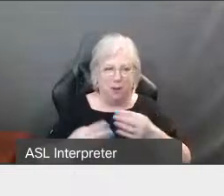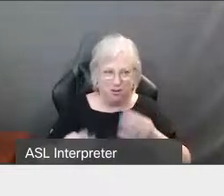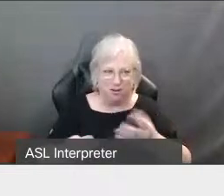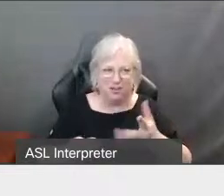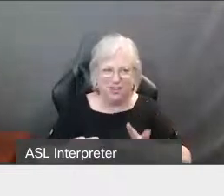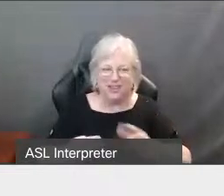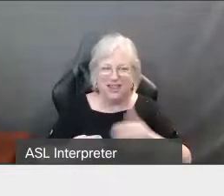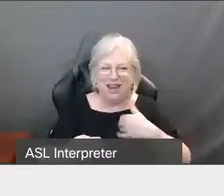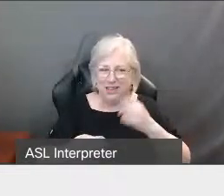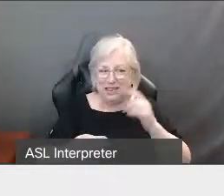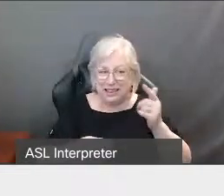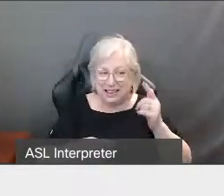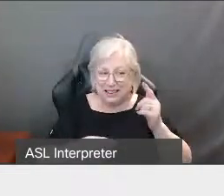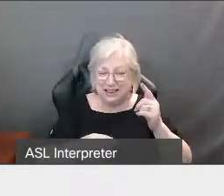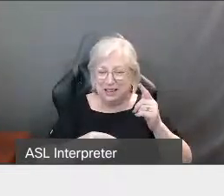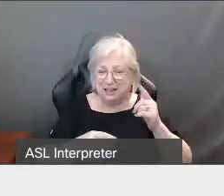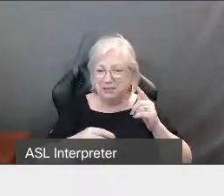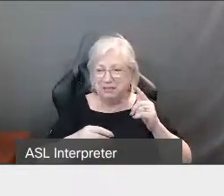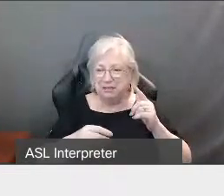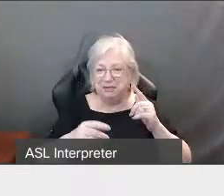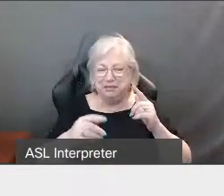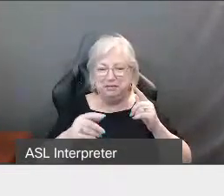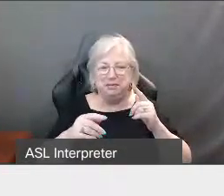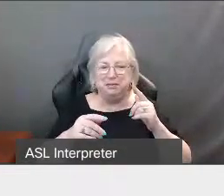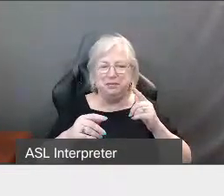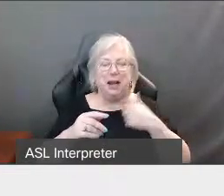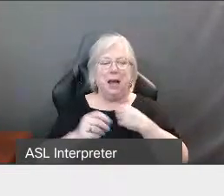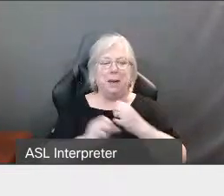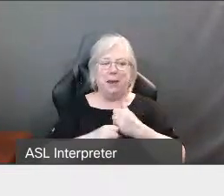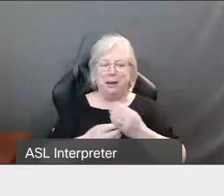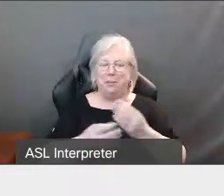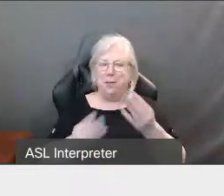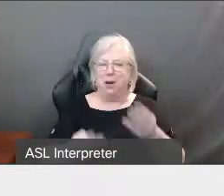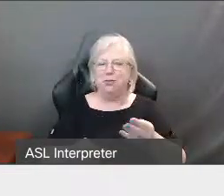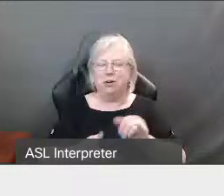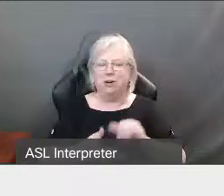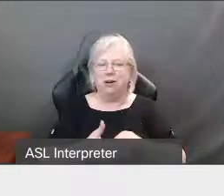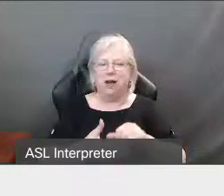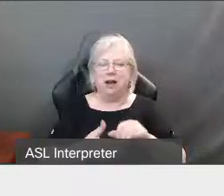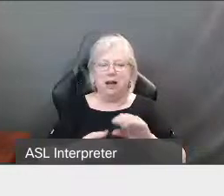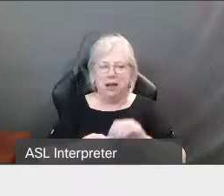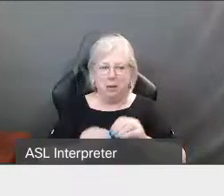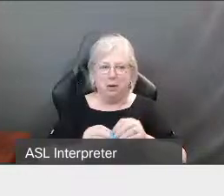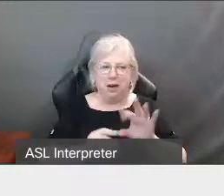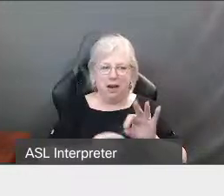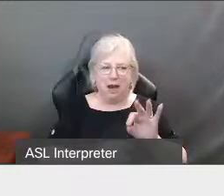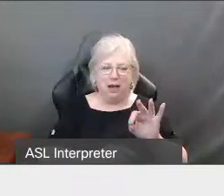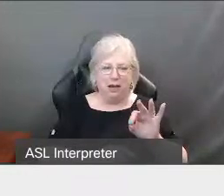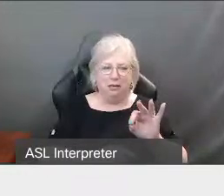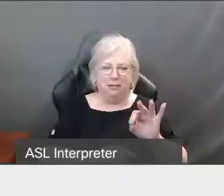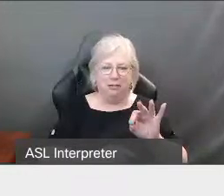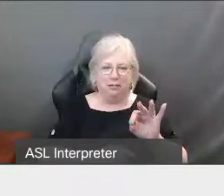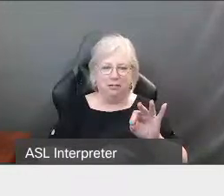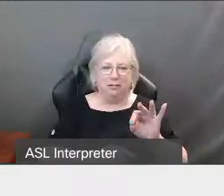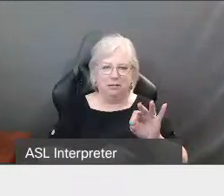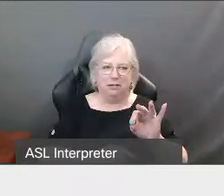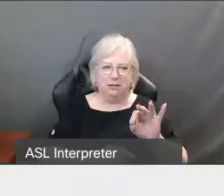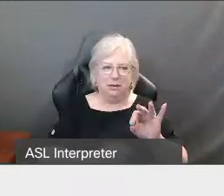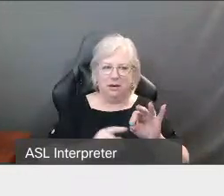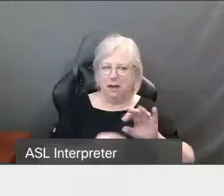make an We can- official motion. I think I'd make a motion that on item number 9, we